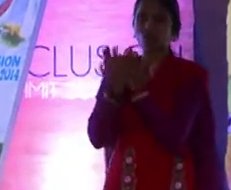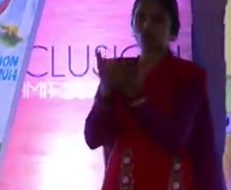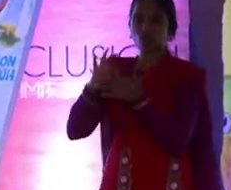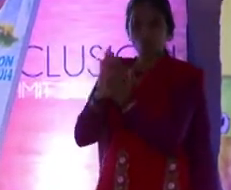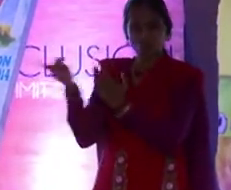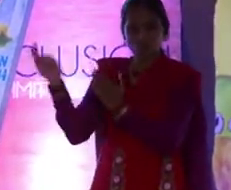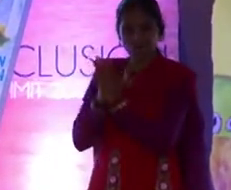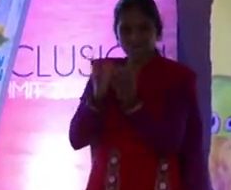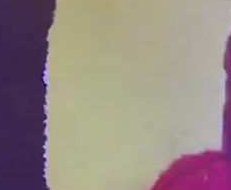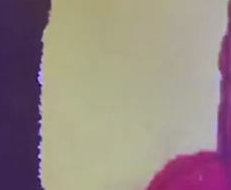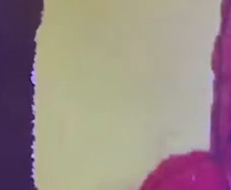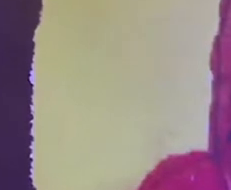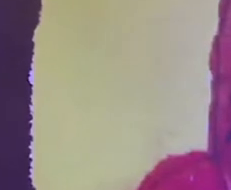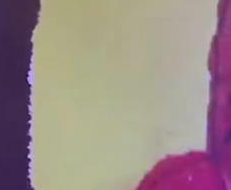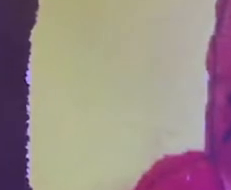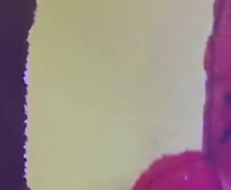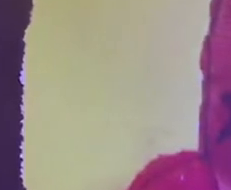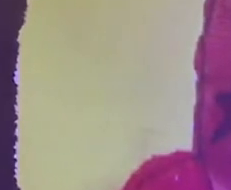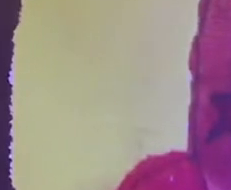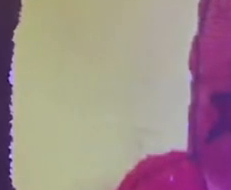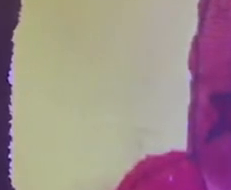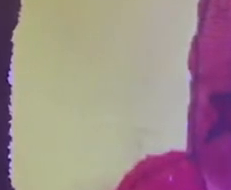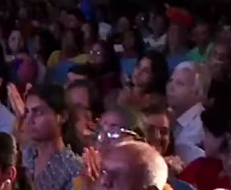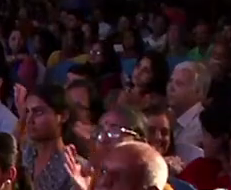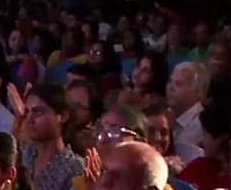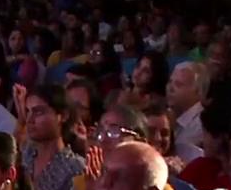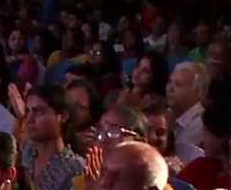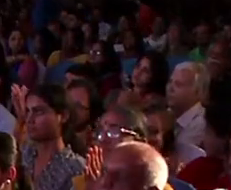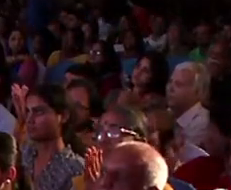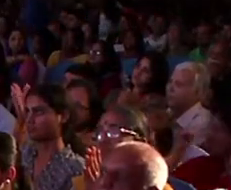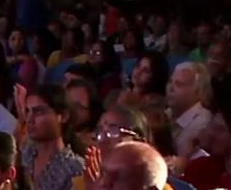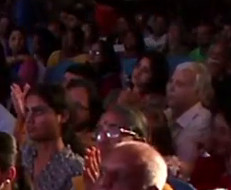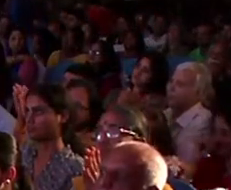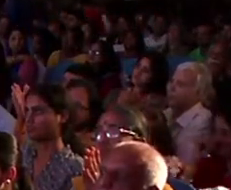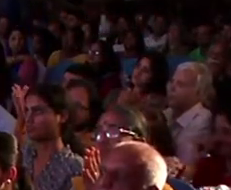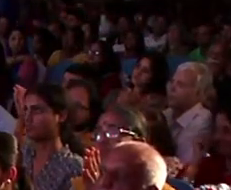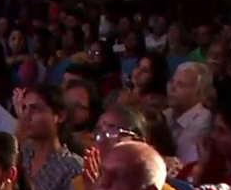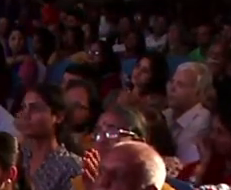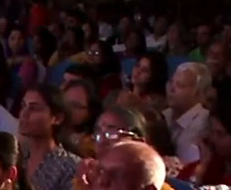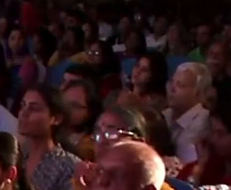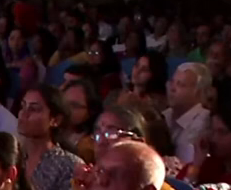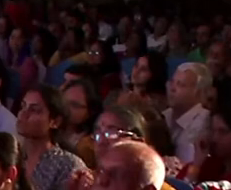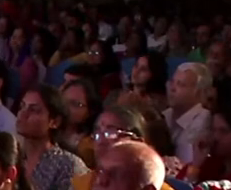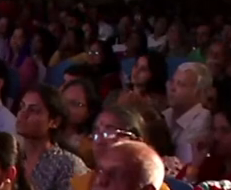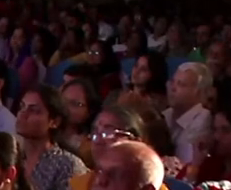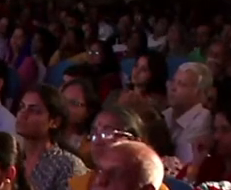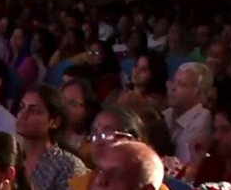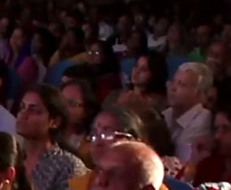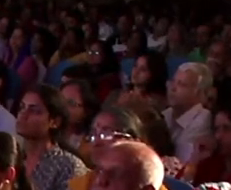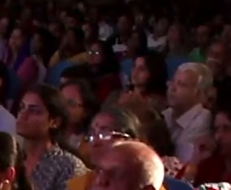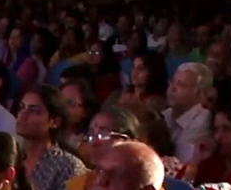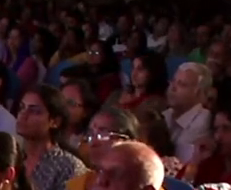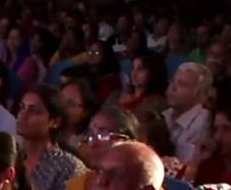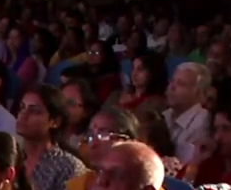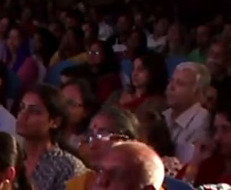can be spread all over the country. 500 is the first chunk. I will try to ensure that